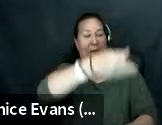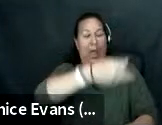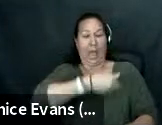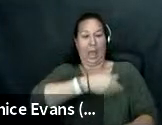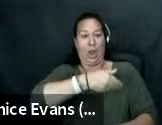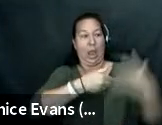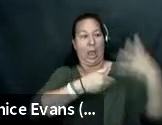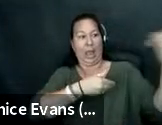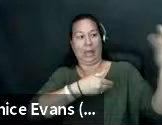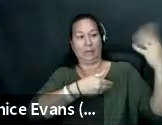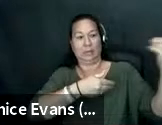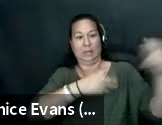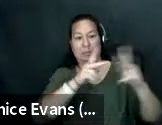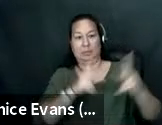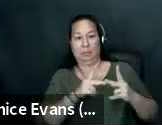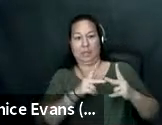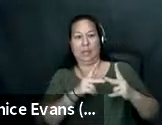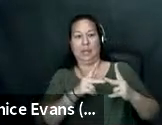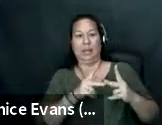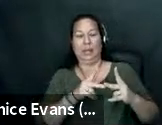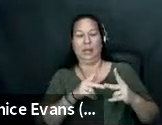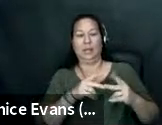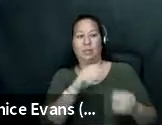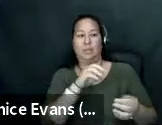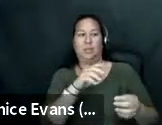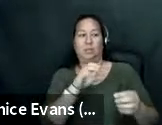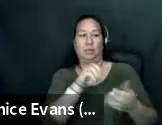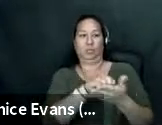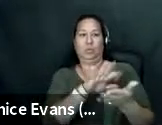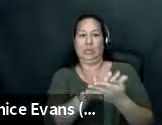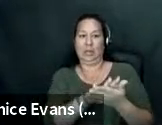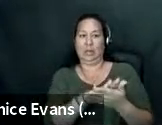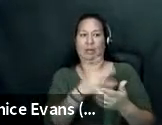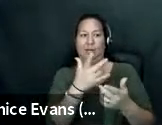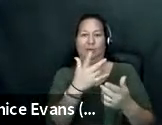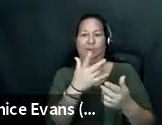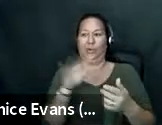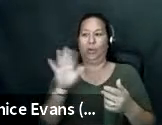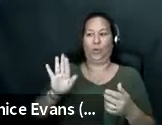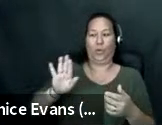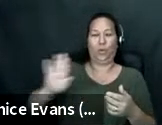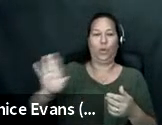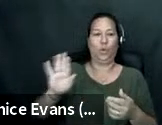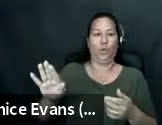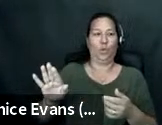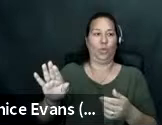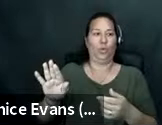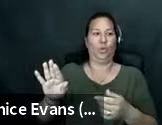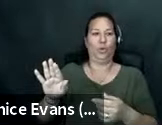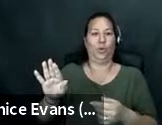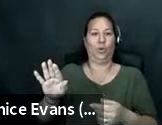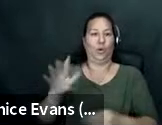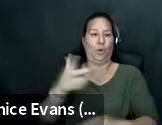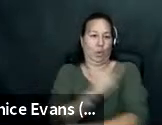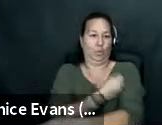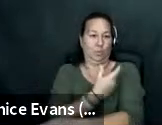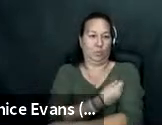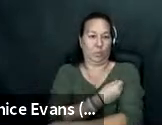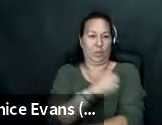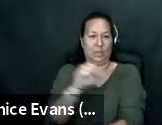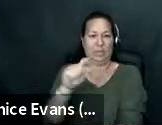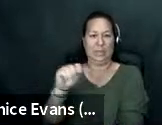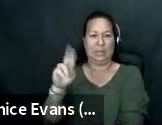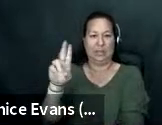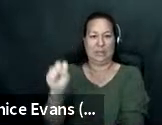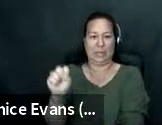The OSHA ETS doesn't speak to it as a third-party provider, just that the employer